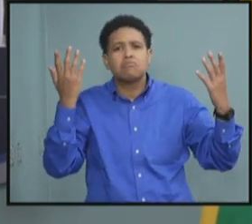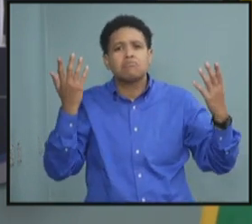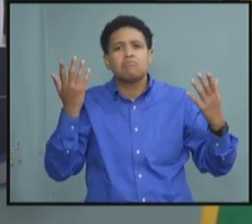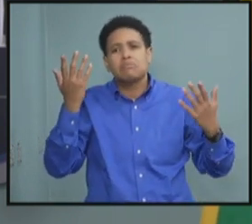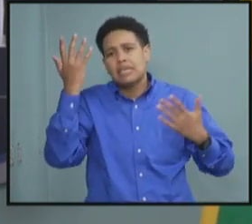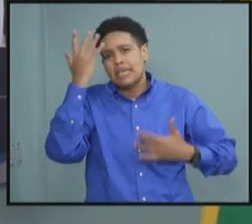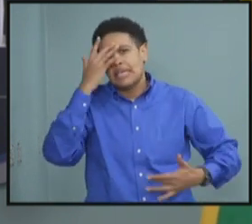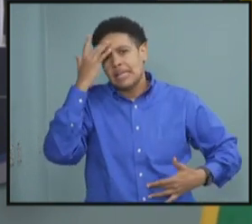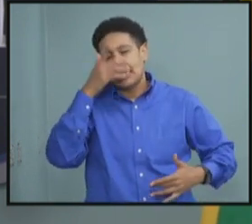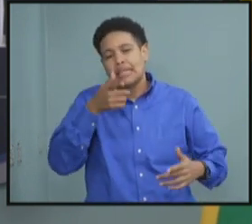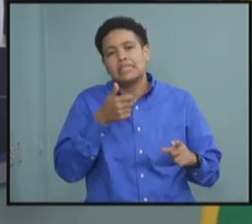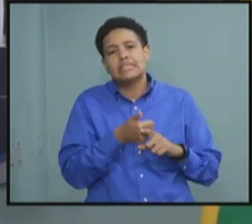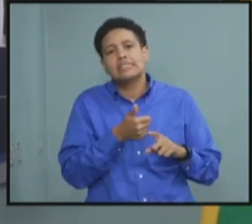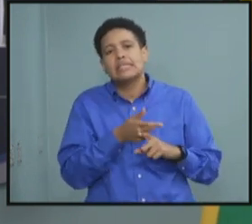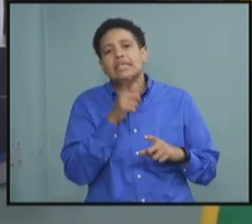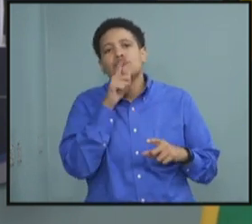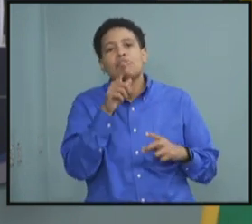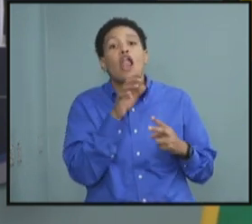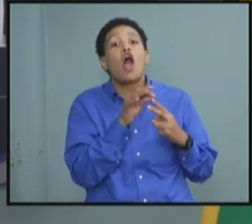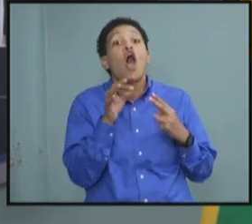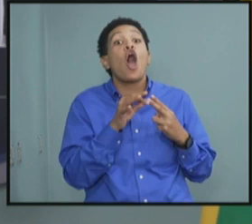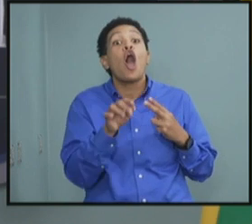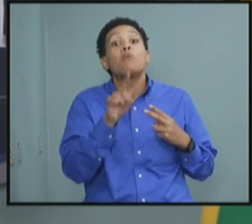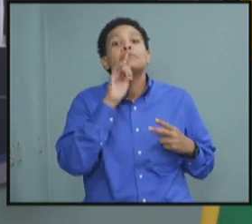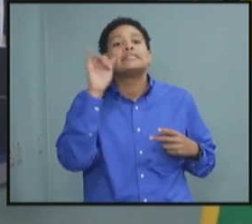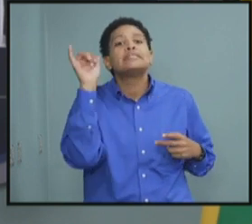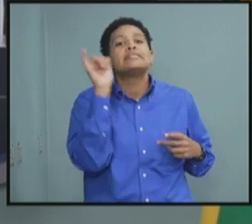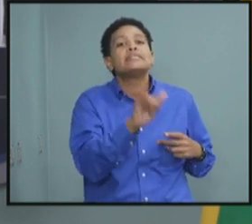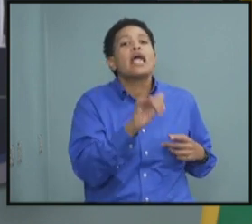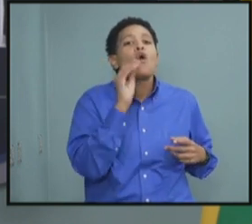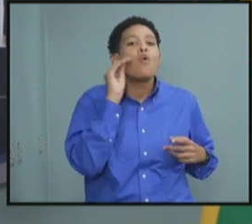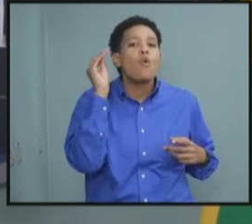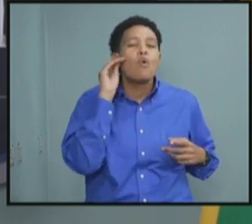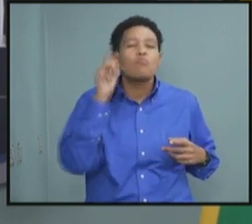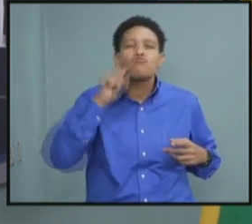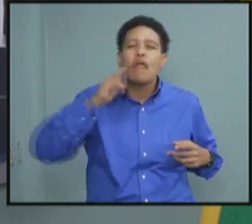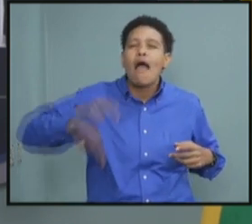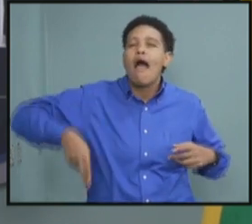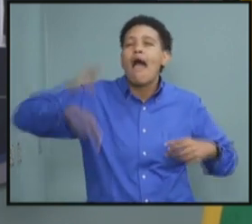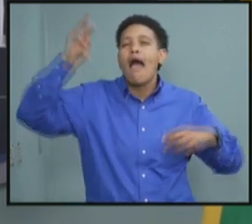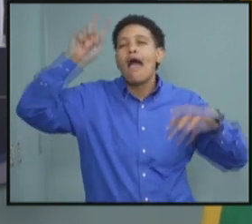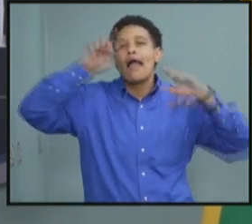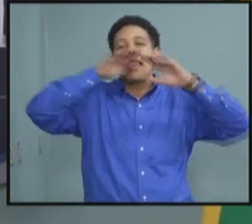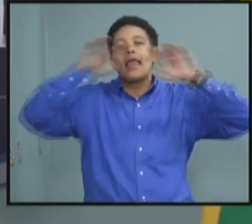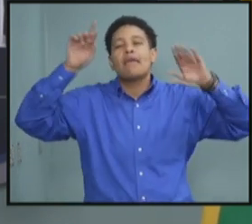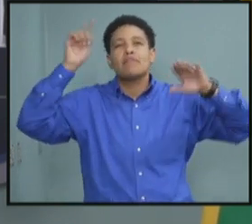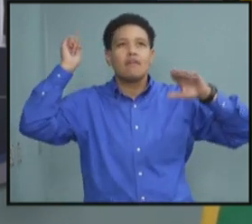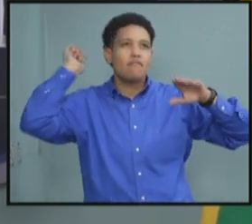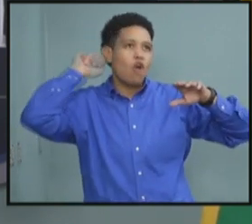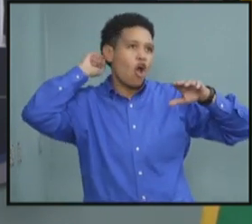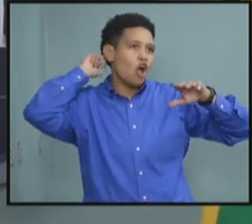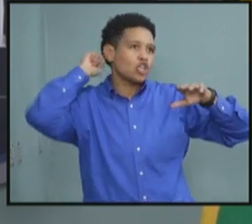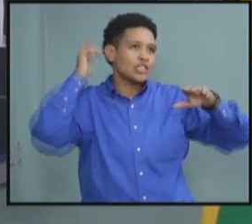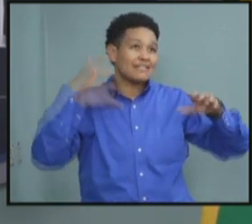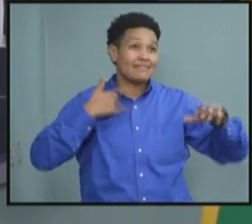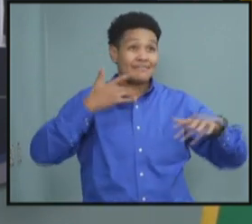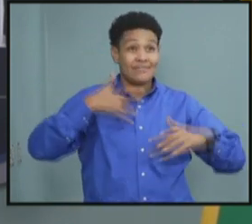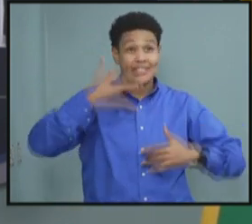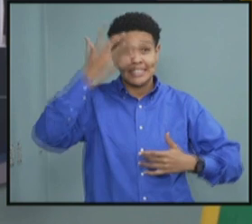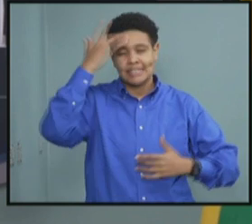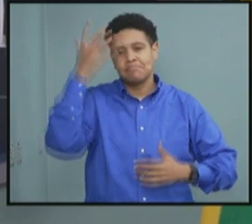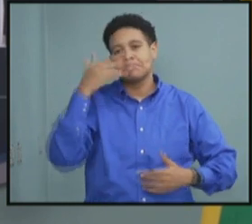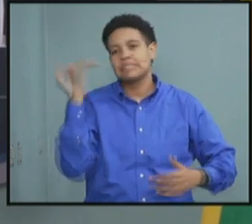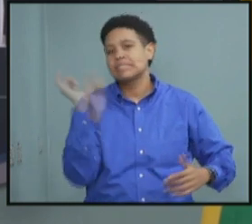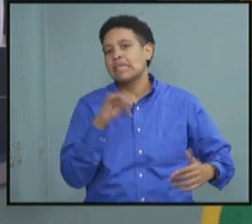respiratory-like illness, they're opting to stay at home. So there's a higher level of consciousness.